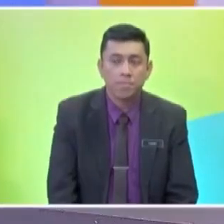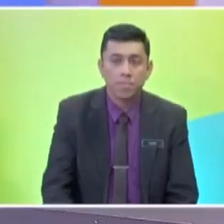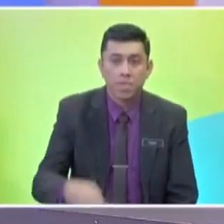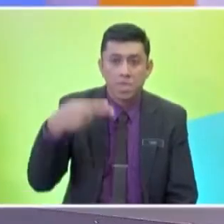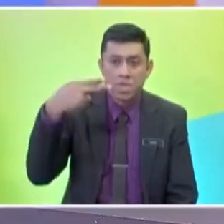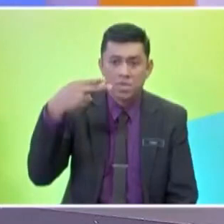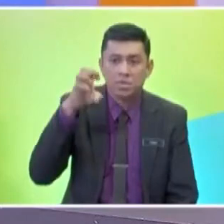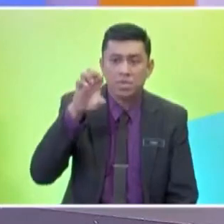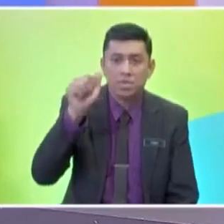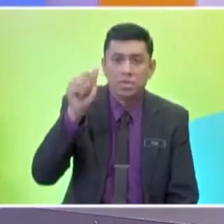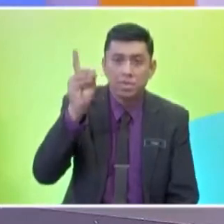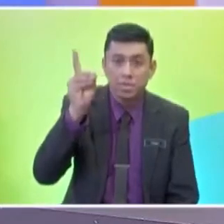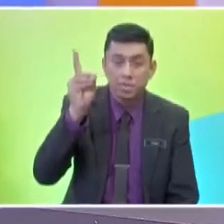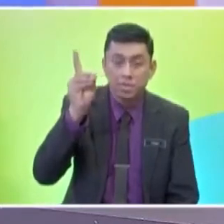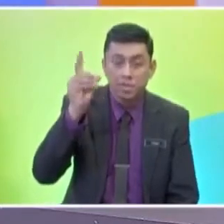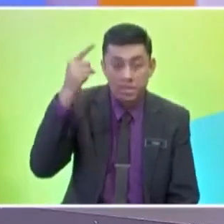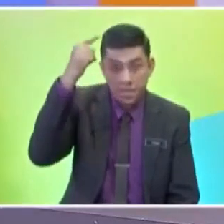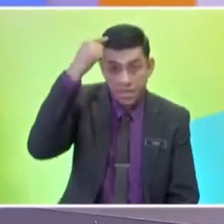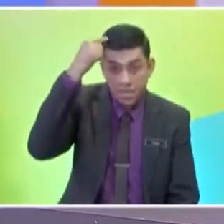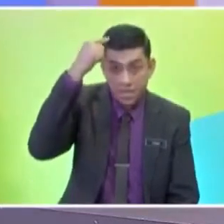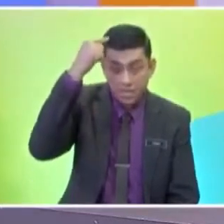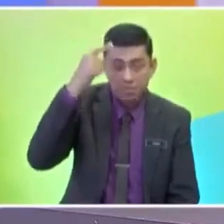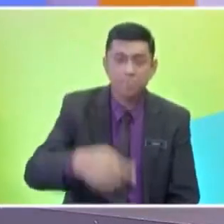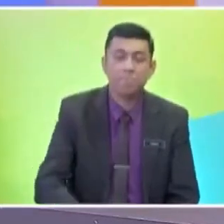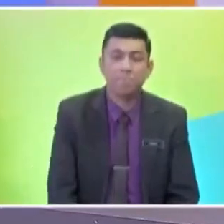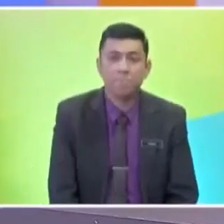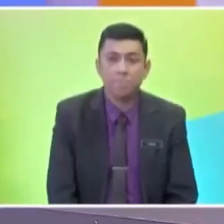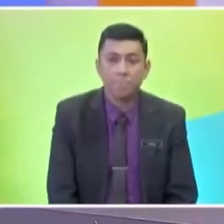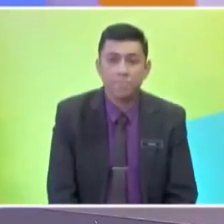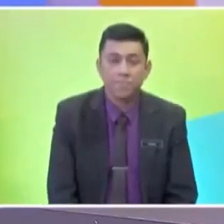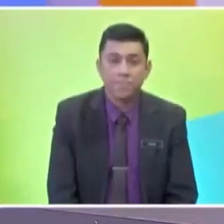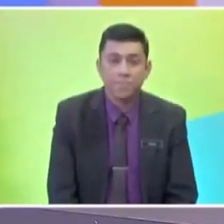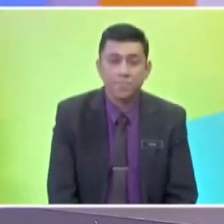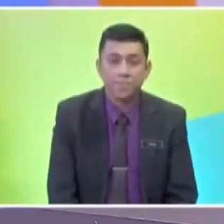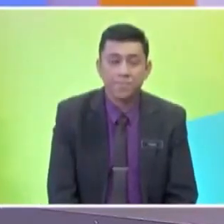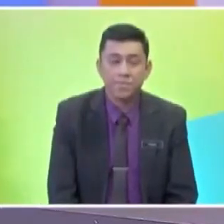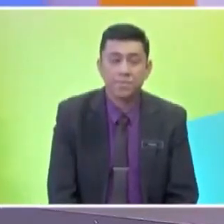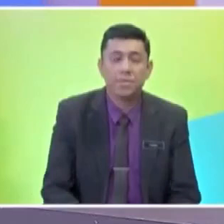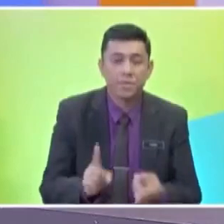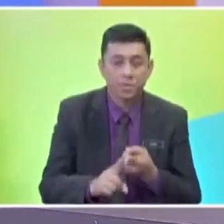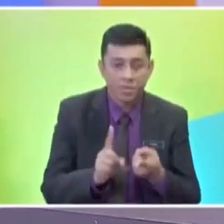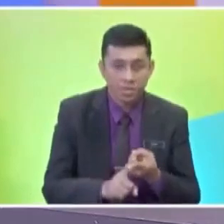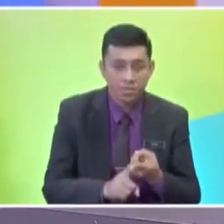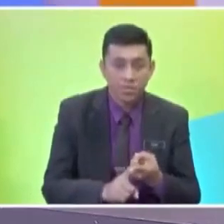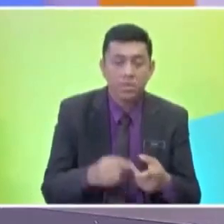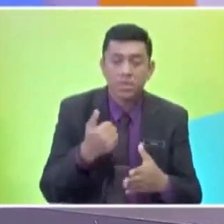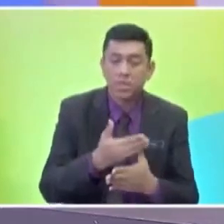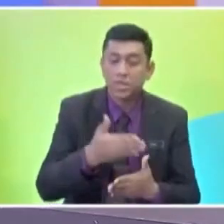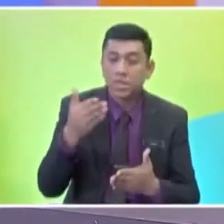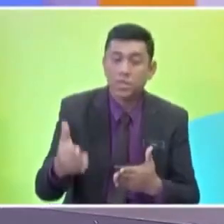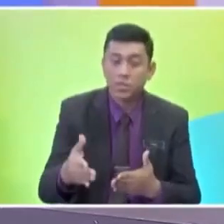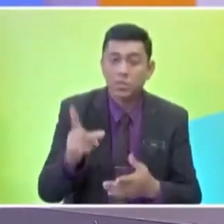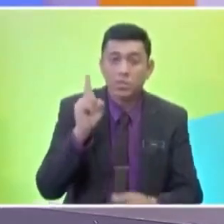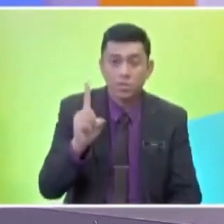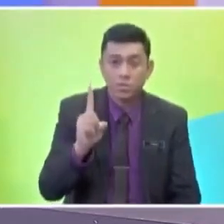H. H-E-A-D. Head. Okay. Put it here first. The next one, also